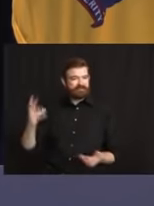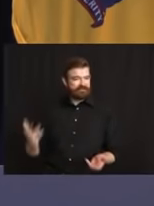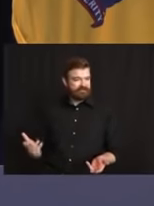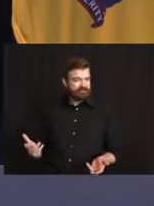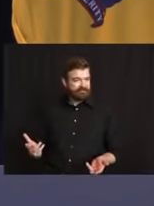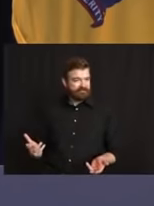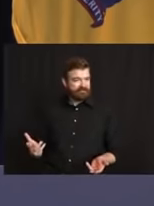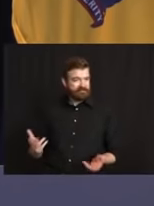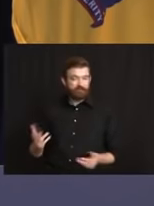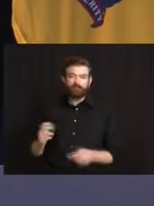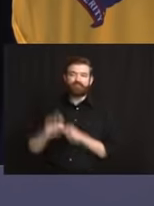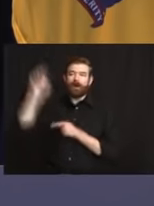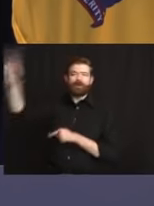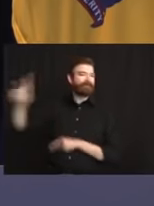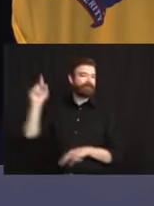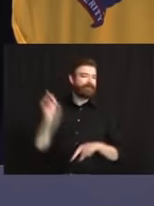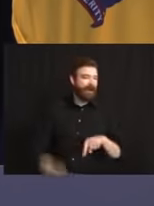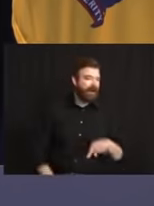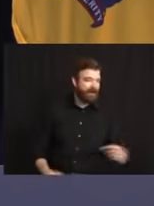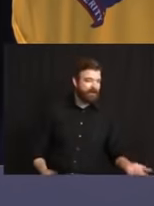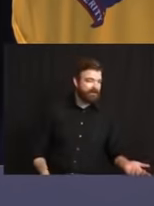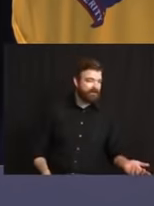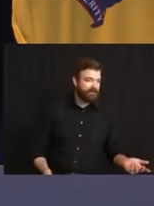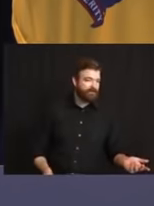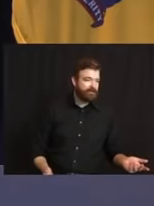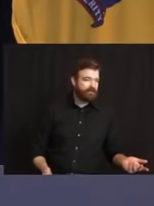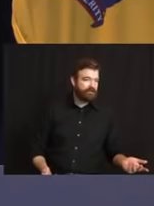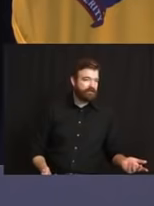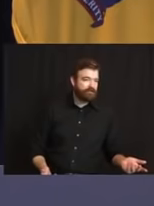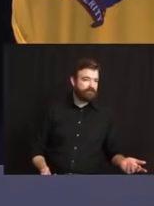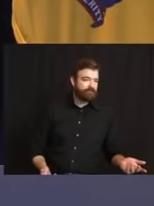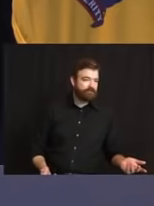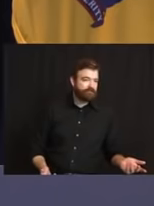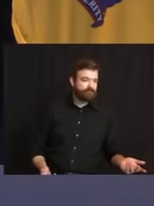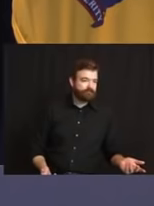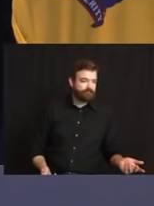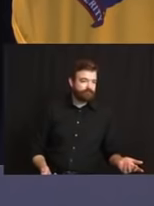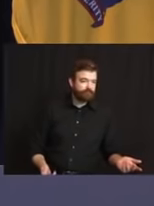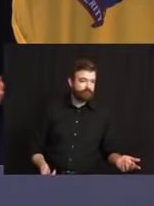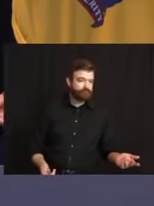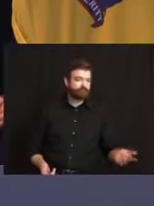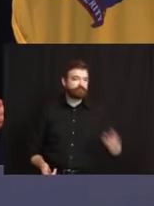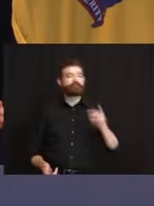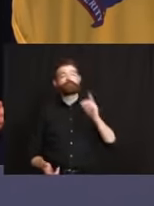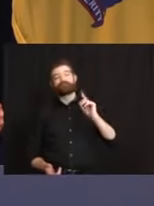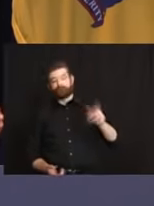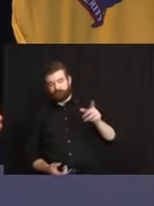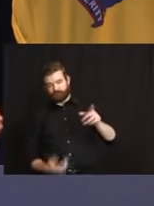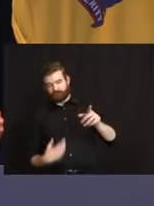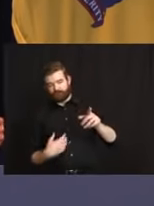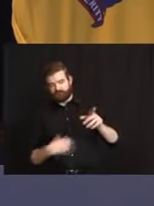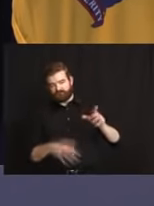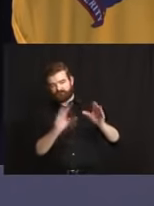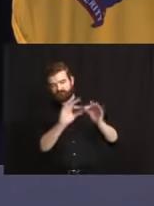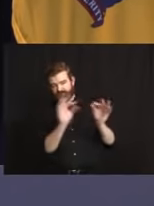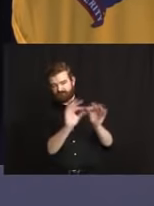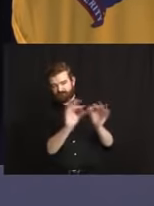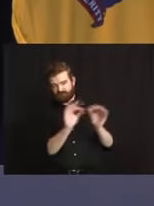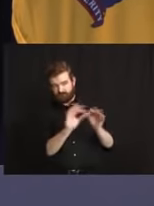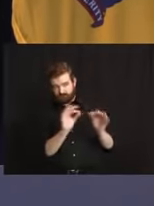that I have not used that I want to, maybe we should begin to use. We're seeing what's happening in other states right